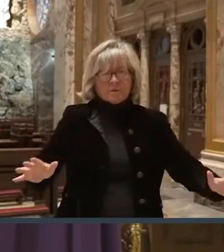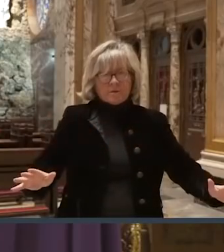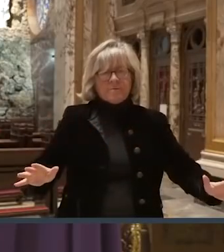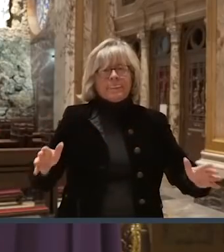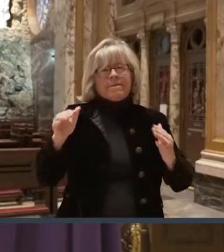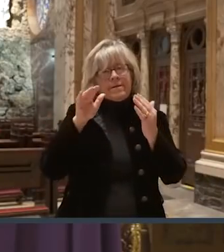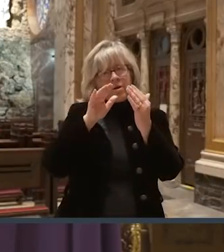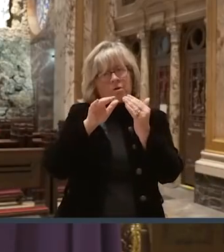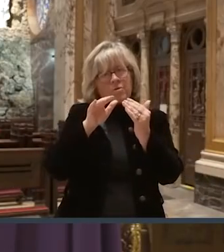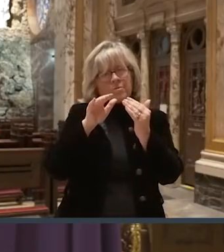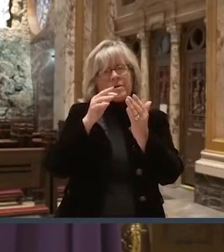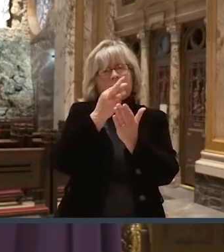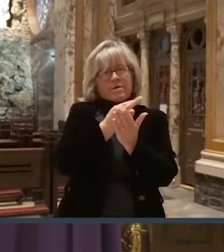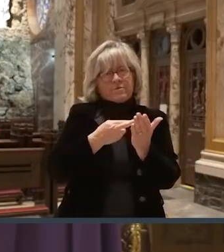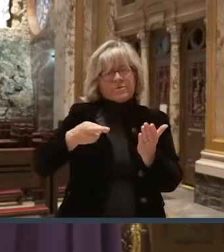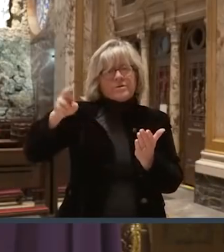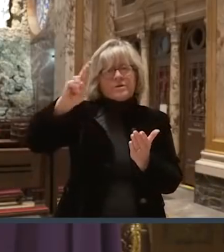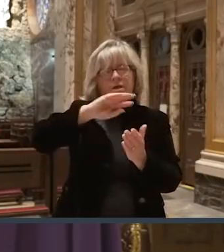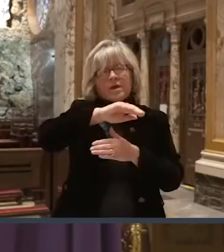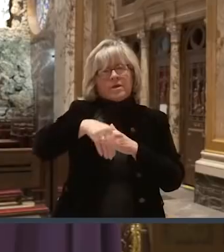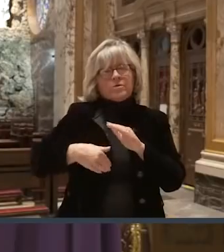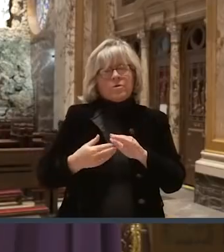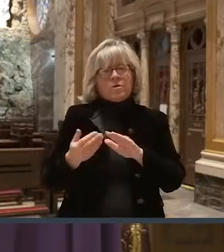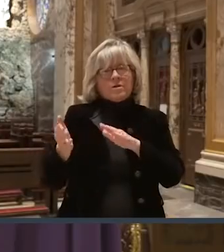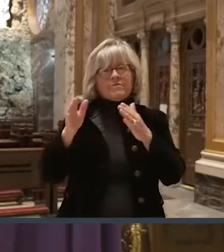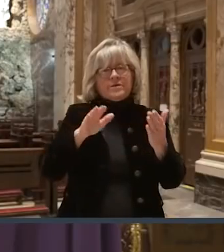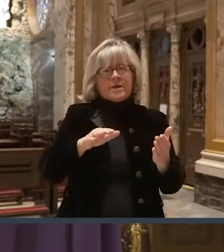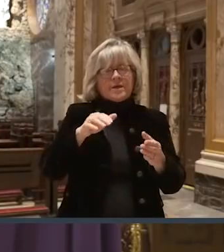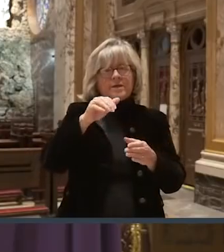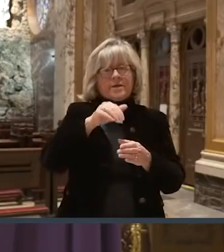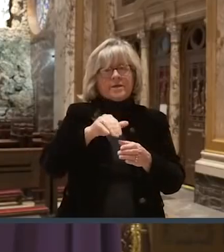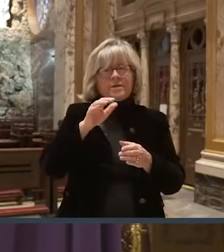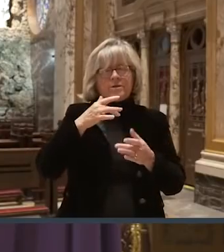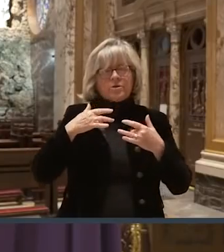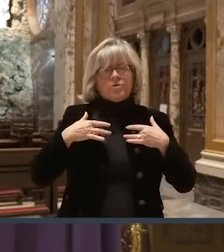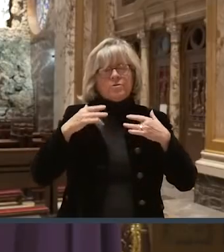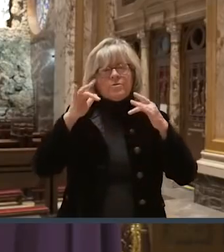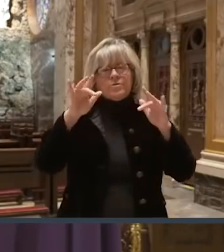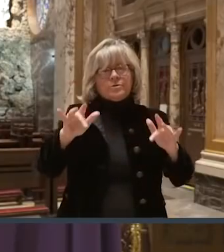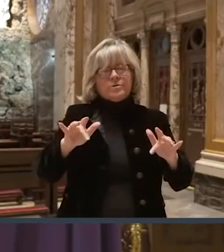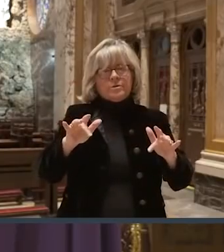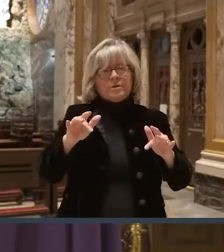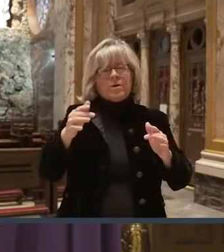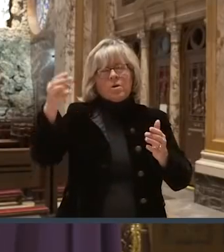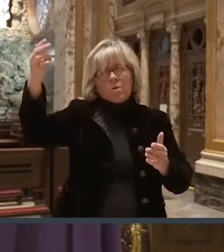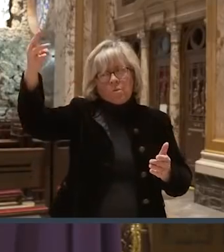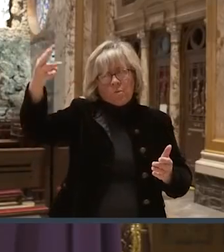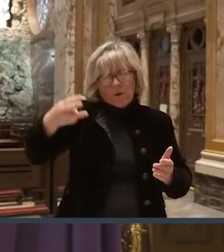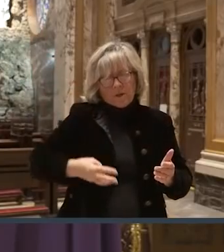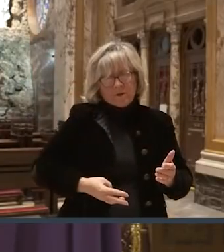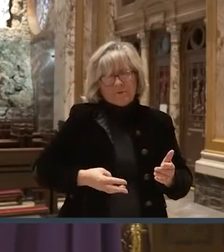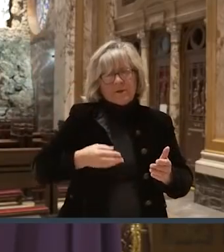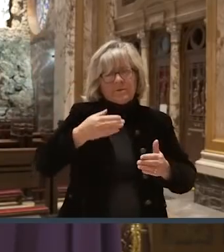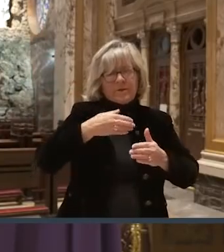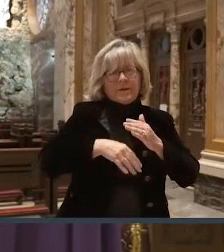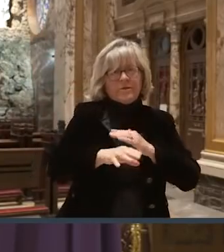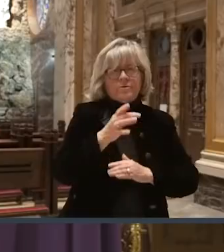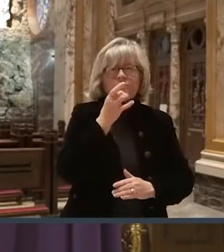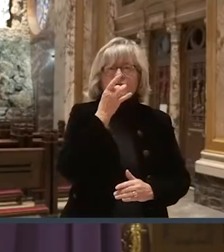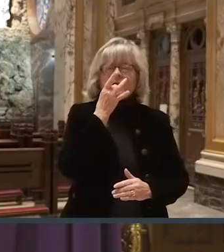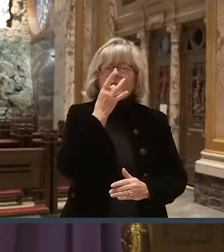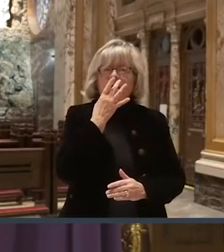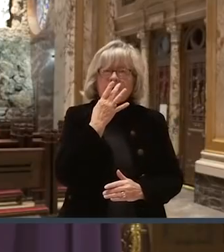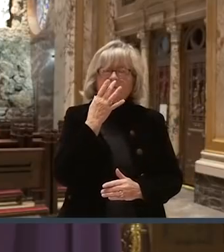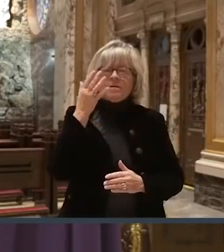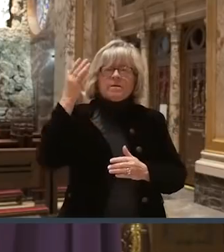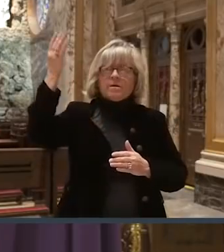of the resurrection, and all who have died in your mercy. Welcome them into the light of your face. Have